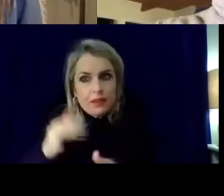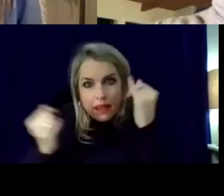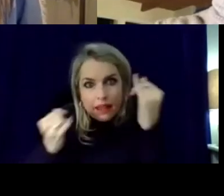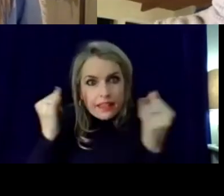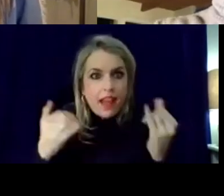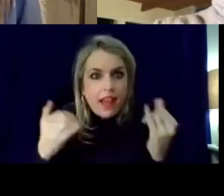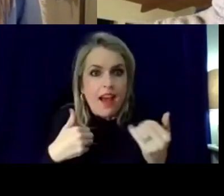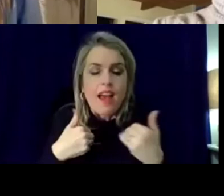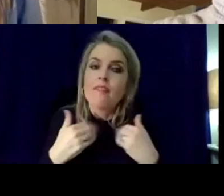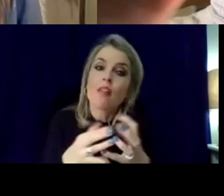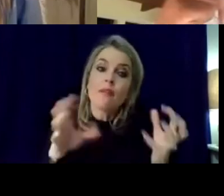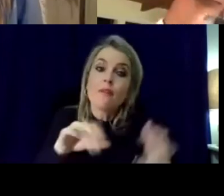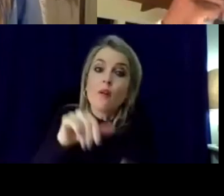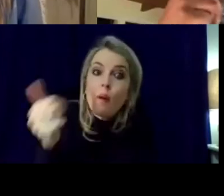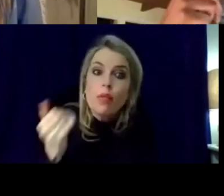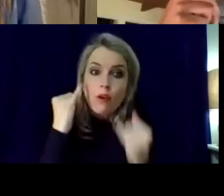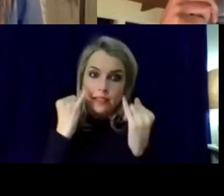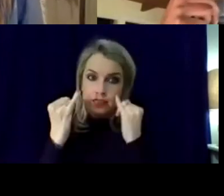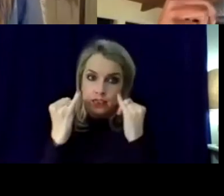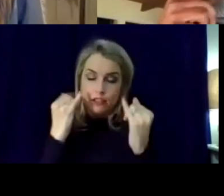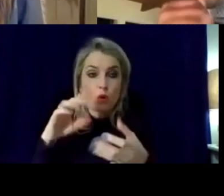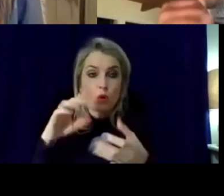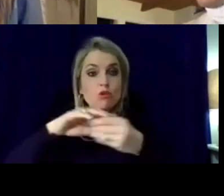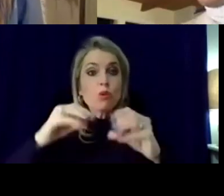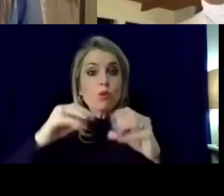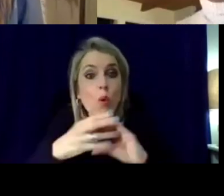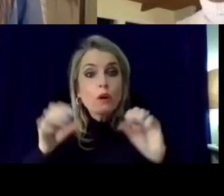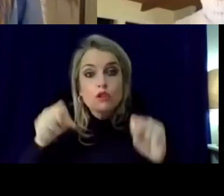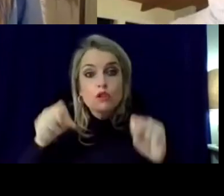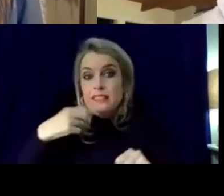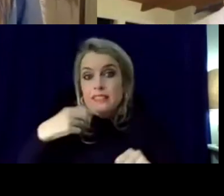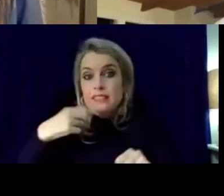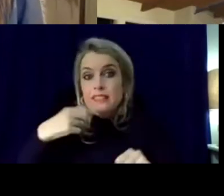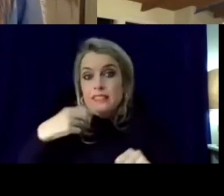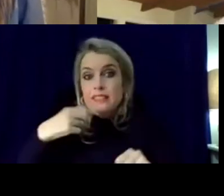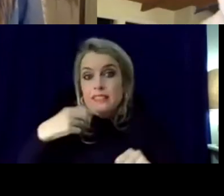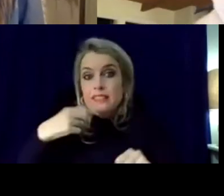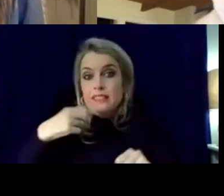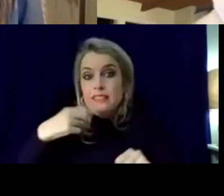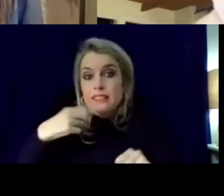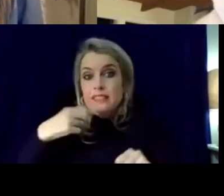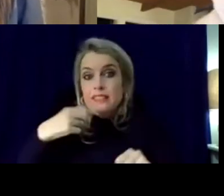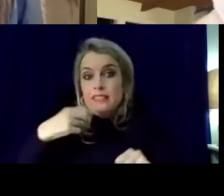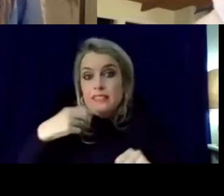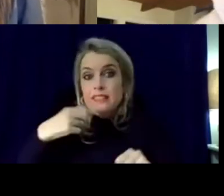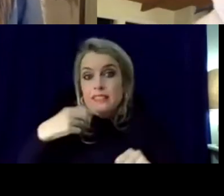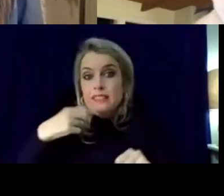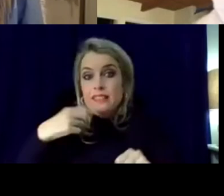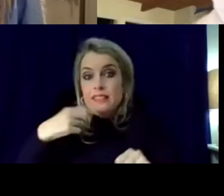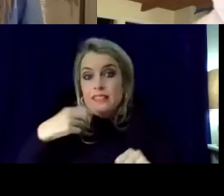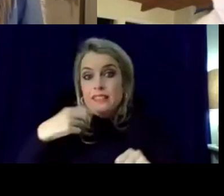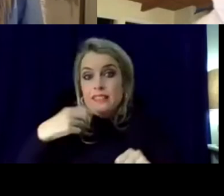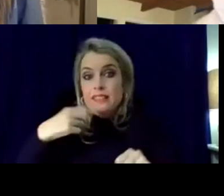And so yeah, like, that's my ideas. Like, I have a lot of other ideas for stories that could be told in this universe, but